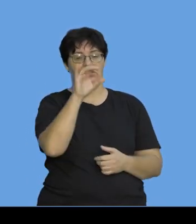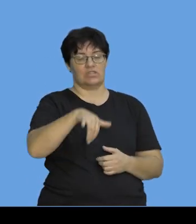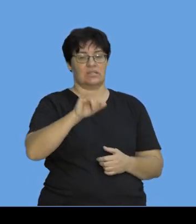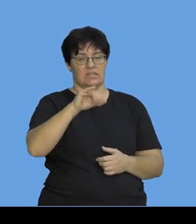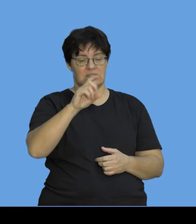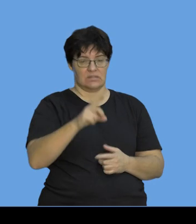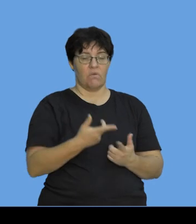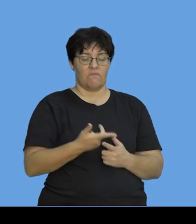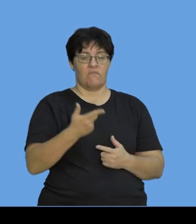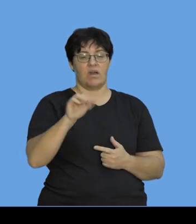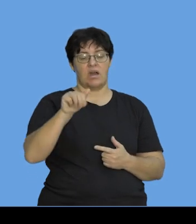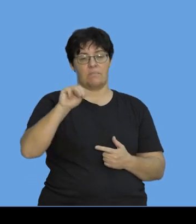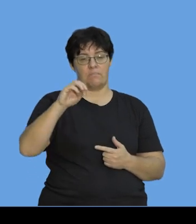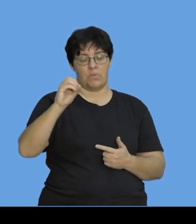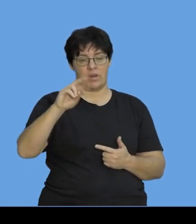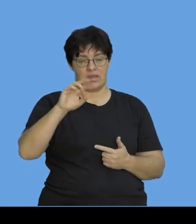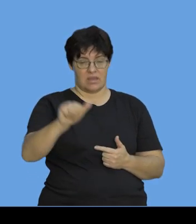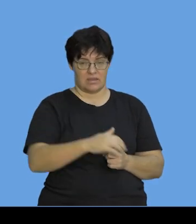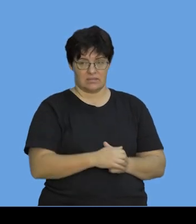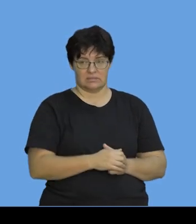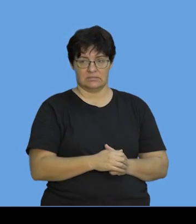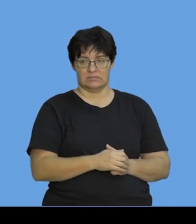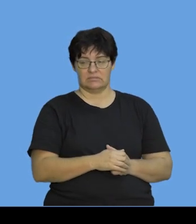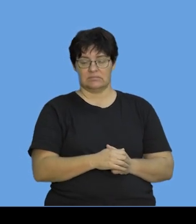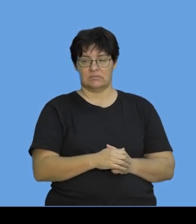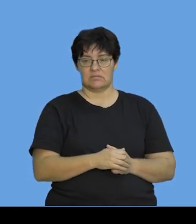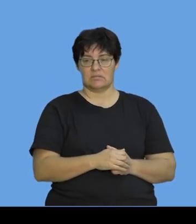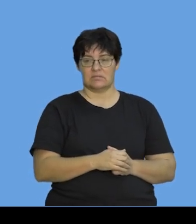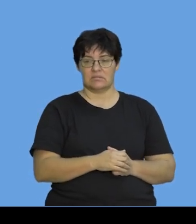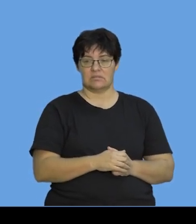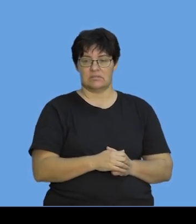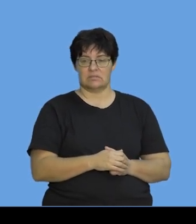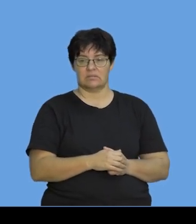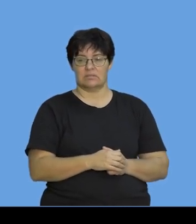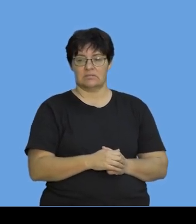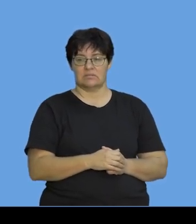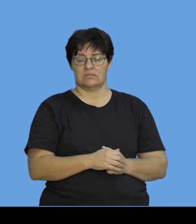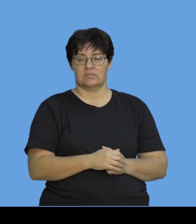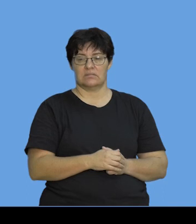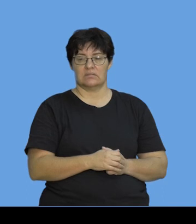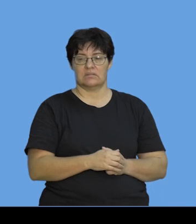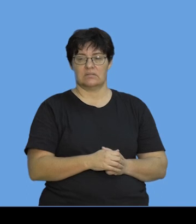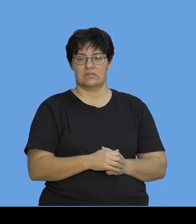ammonia. Okay, so if we can quickly verify that from the calculator. So we have